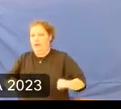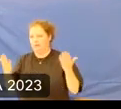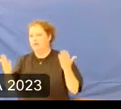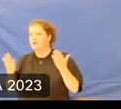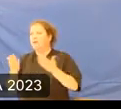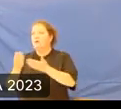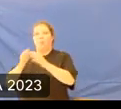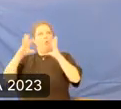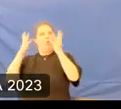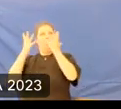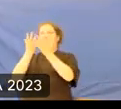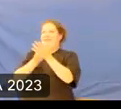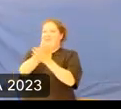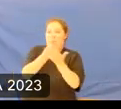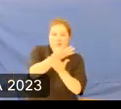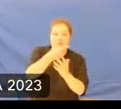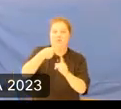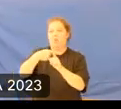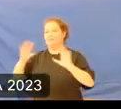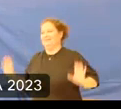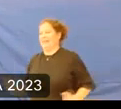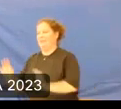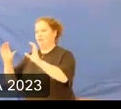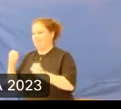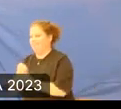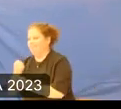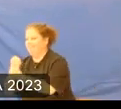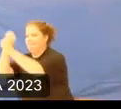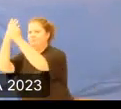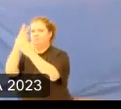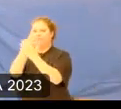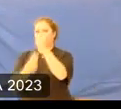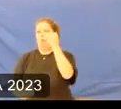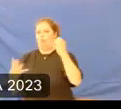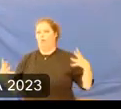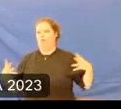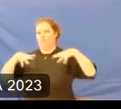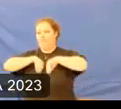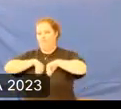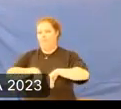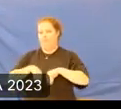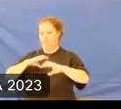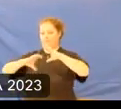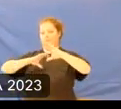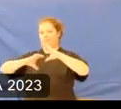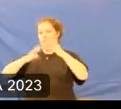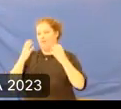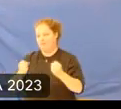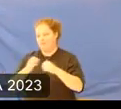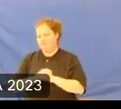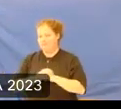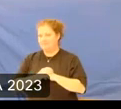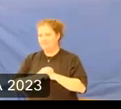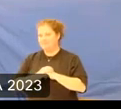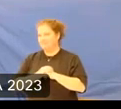informational content, and then you have this action content that almost every utterance that that people make in conversation. So